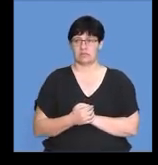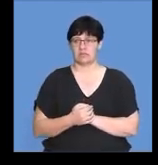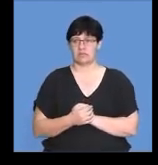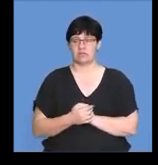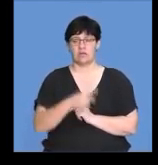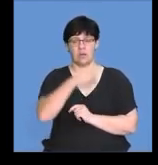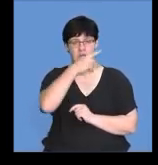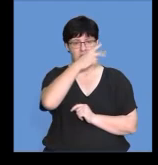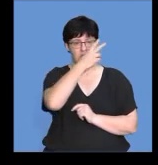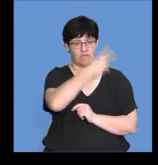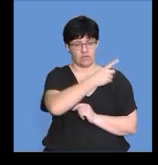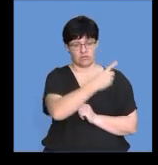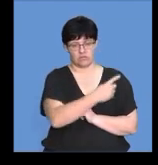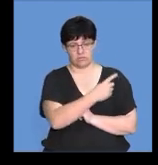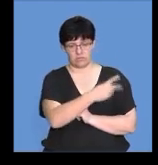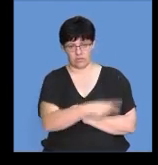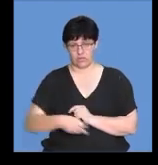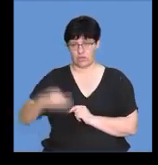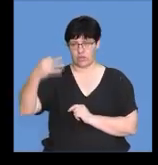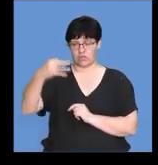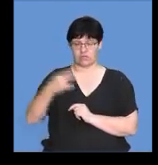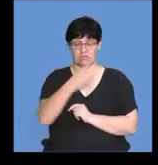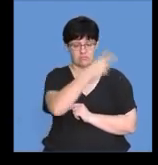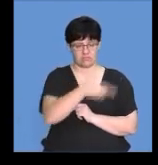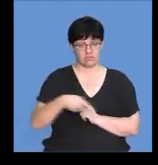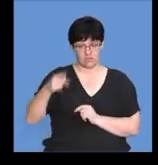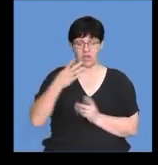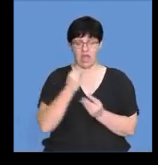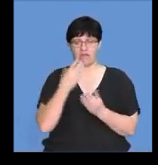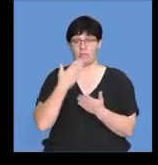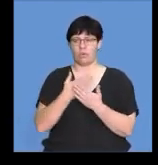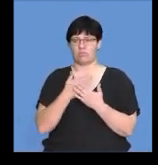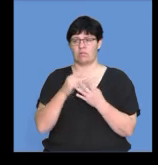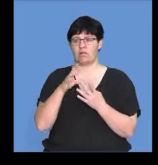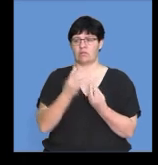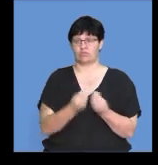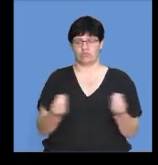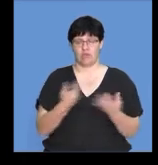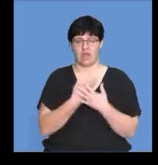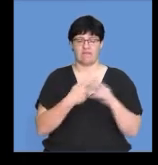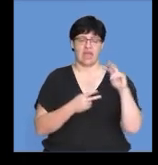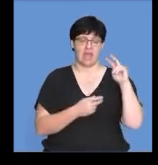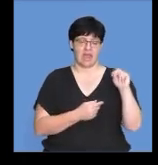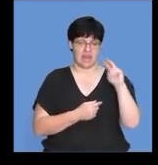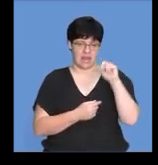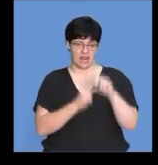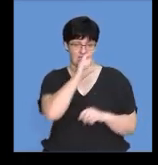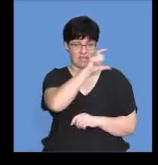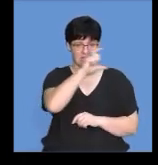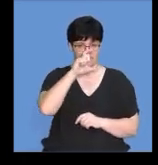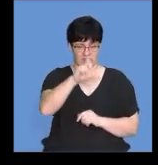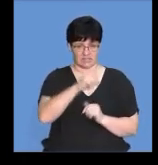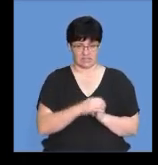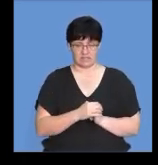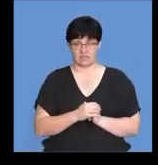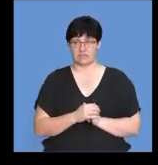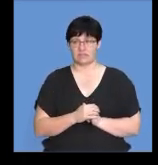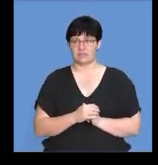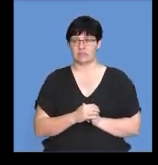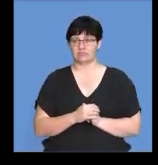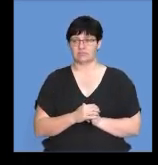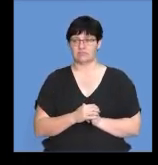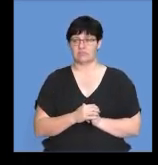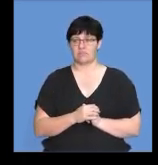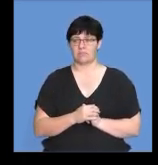first with the second, or the first with the first, and you would get these possible offspring. So you've got that as being one homozygous